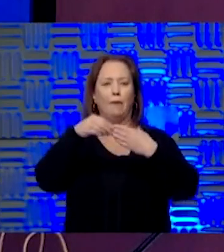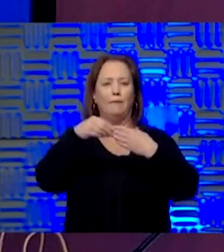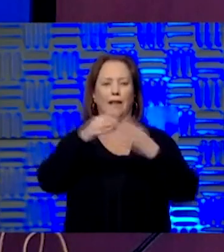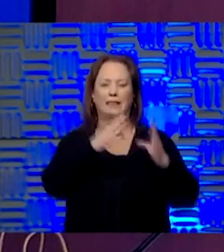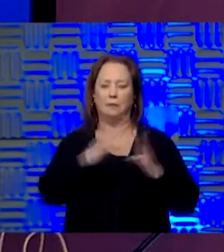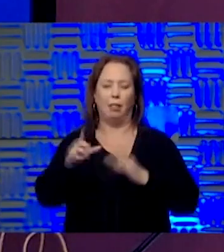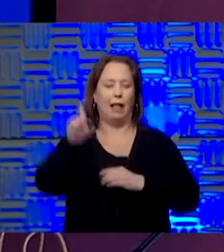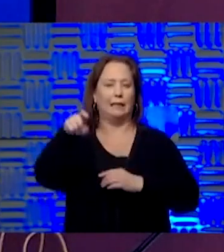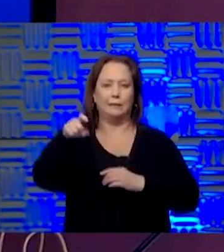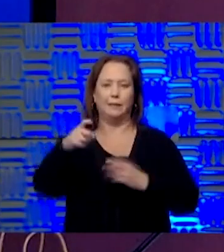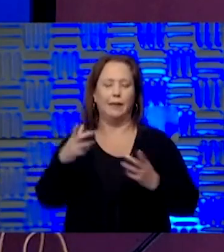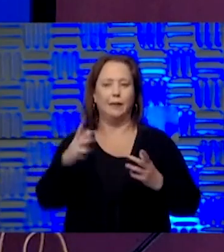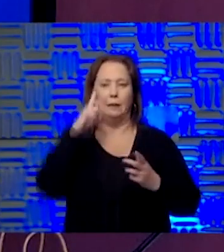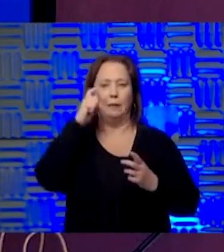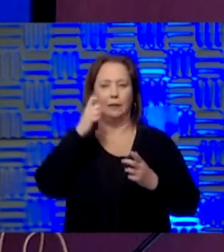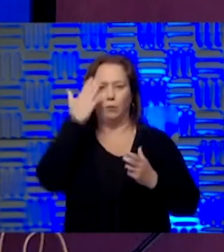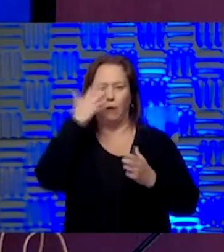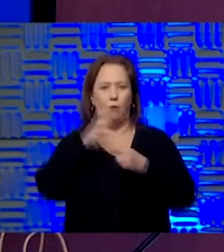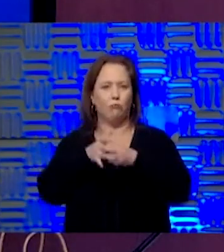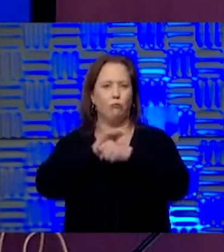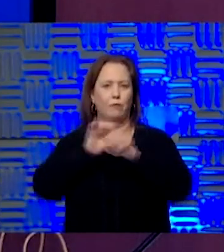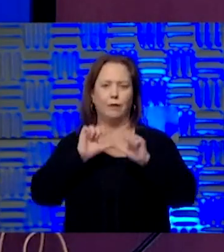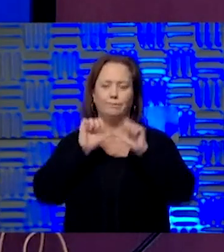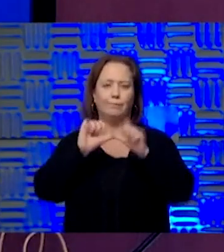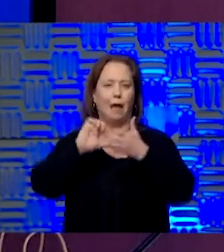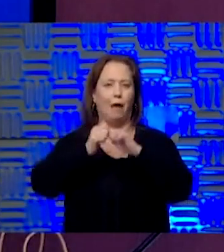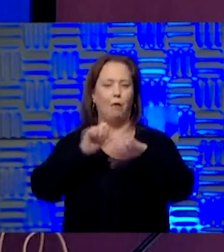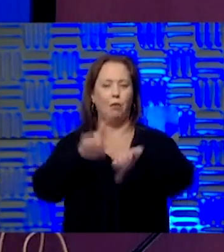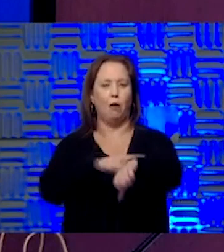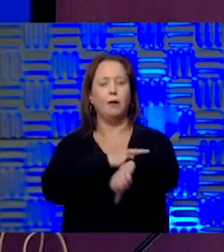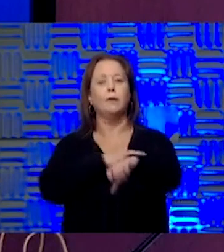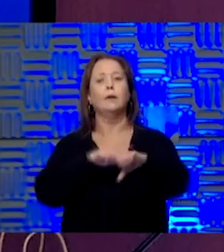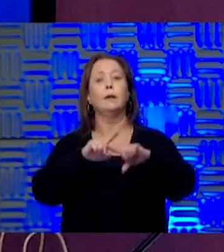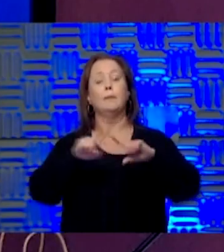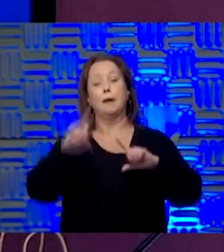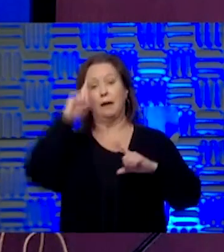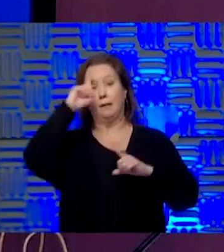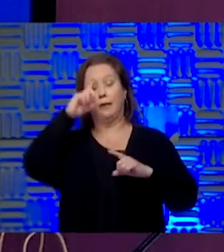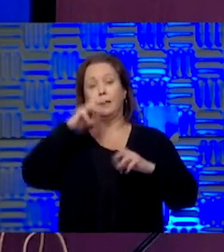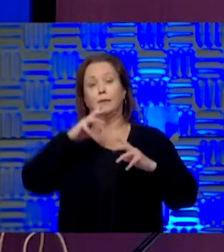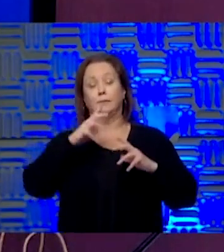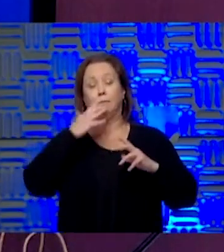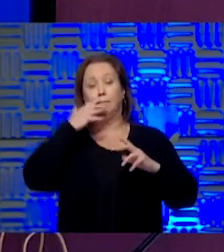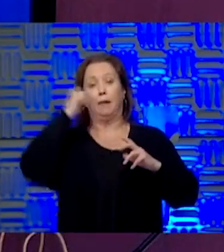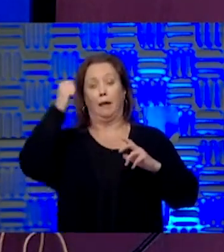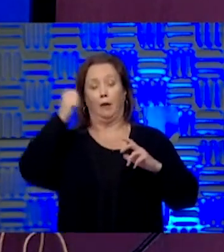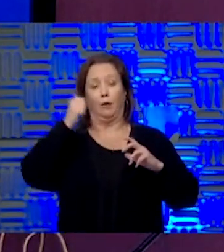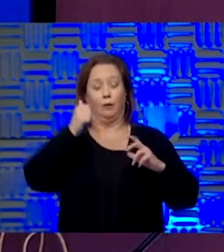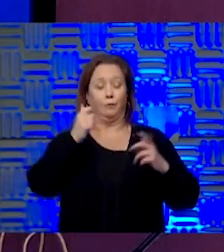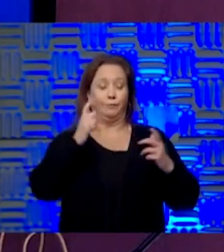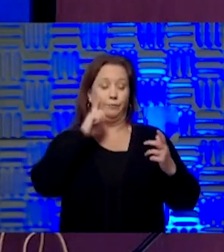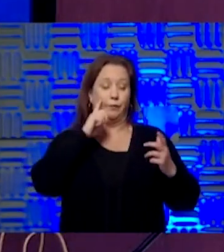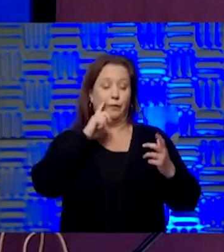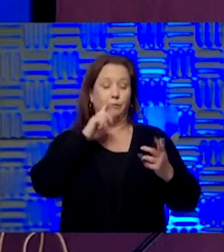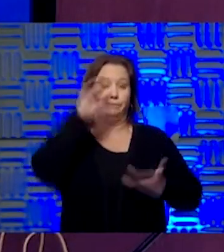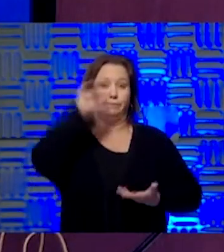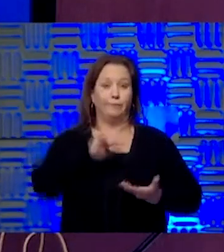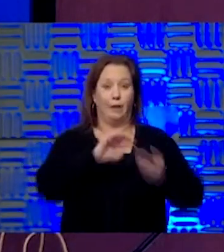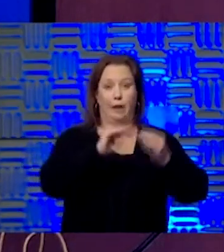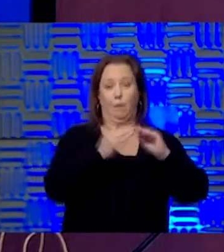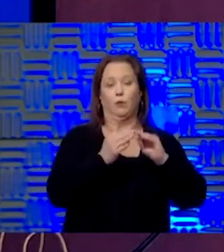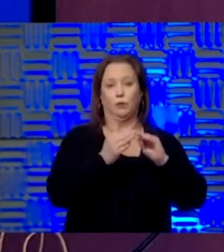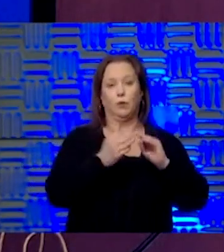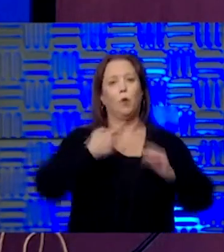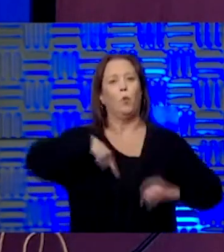doing that, I think it's short-sighted to dismantle your workforce. We're in business, and we are a